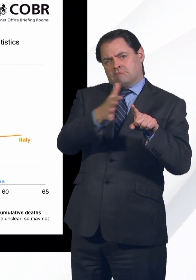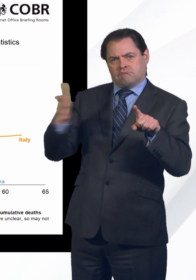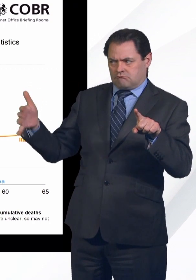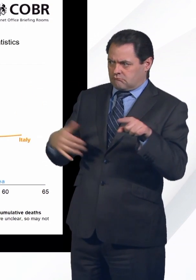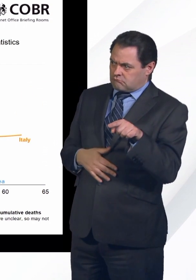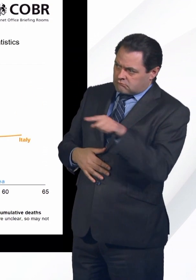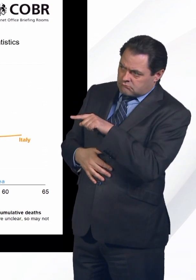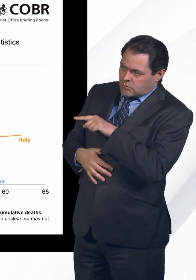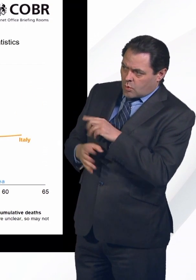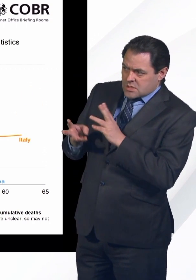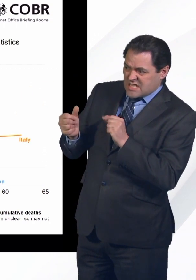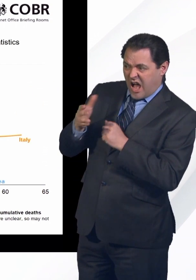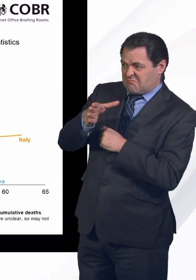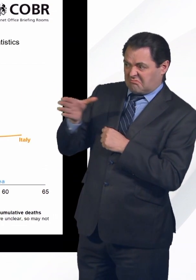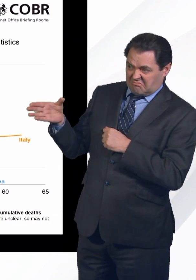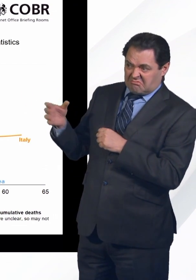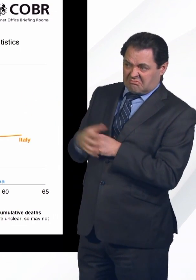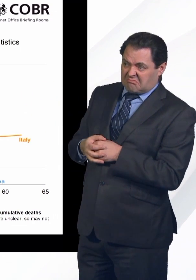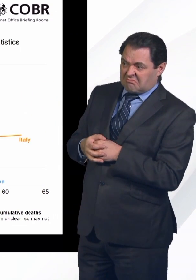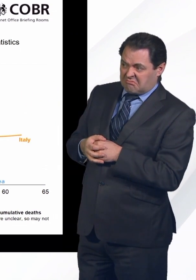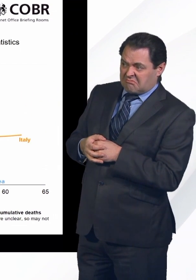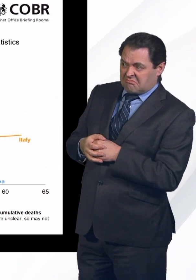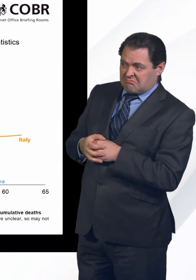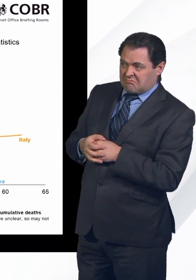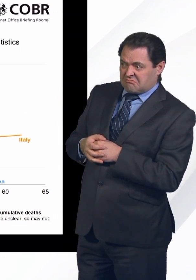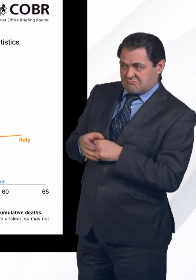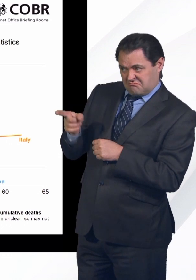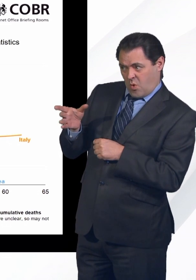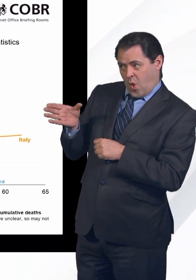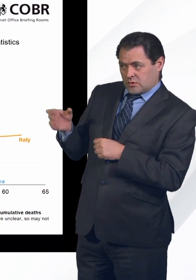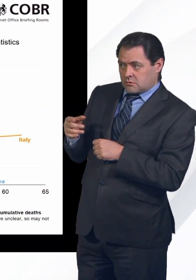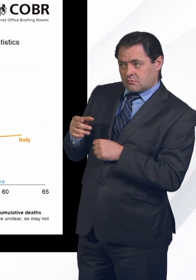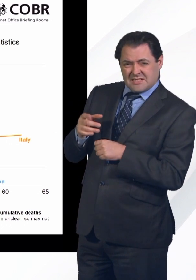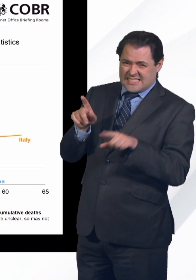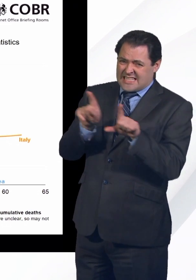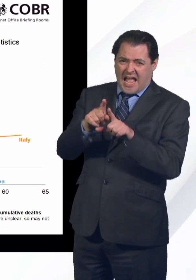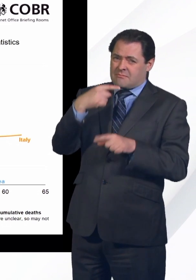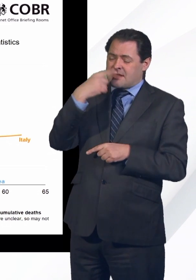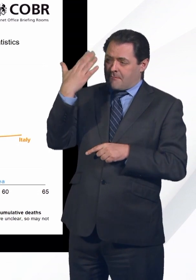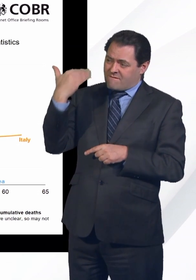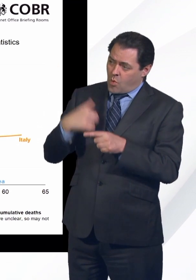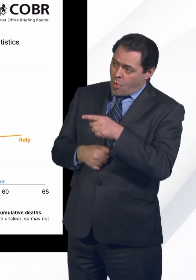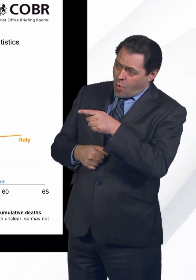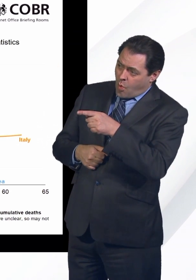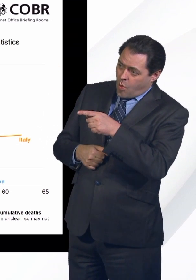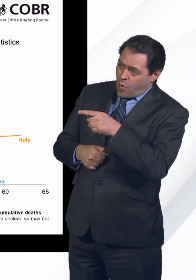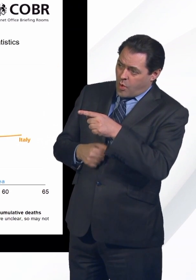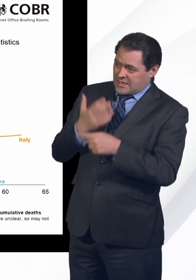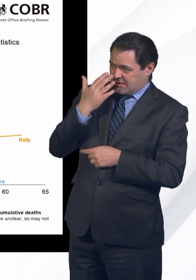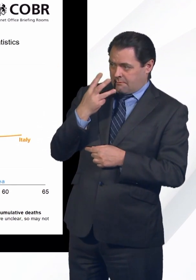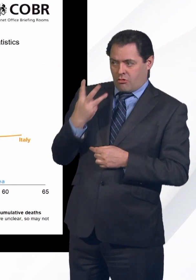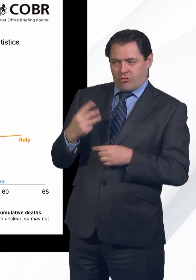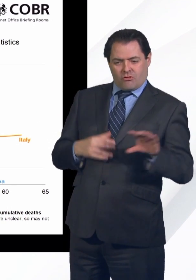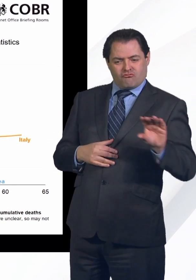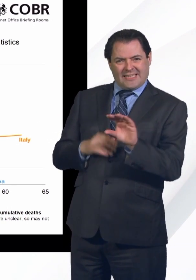countries. The message is the same as I've said to you before, that there are kind of 3 broad trends